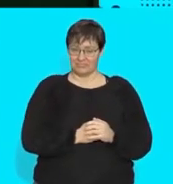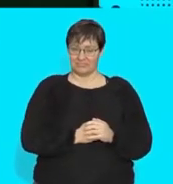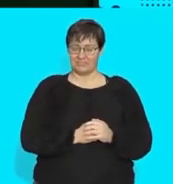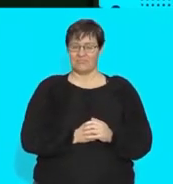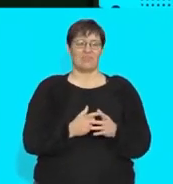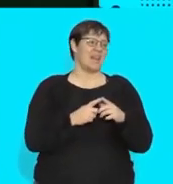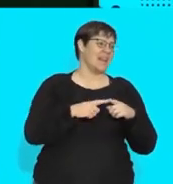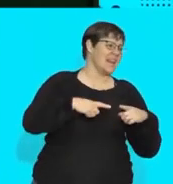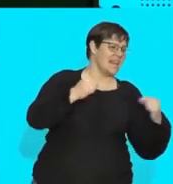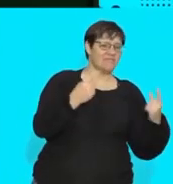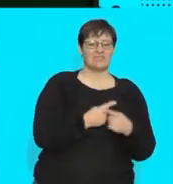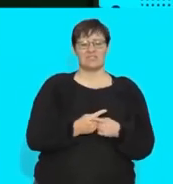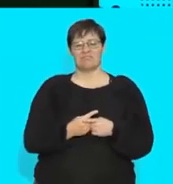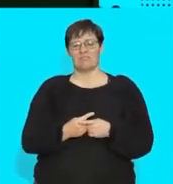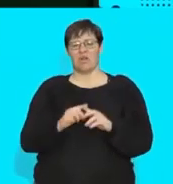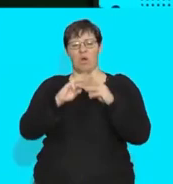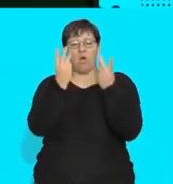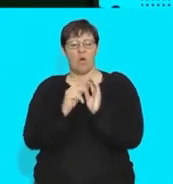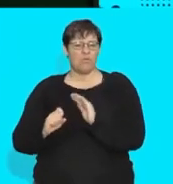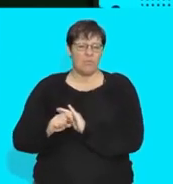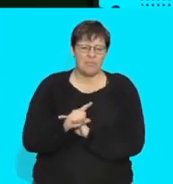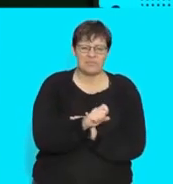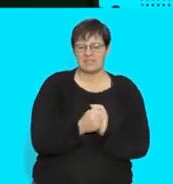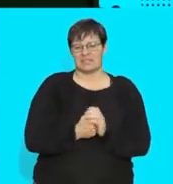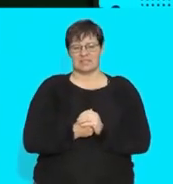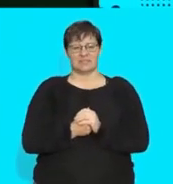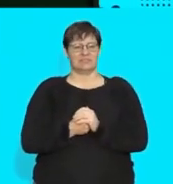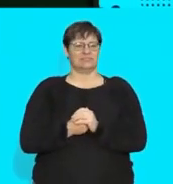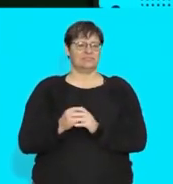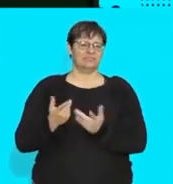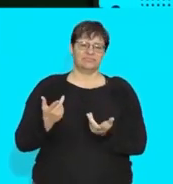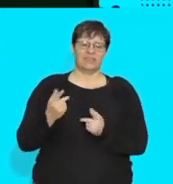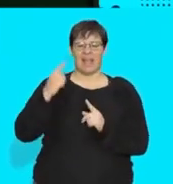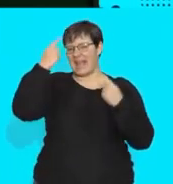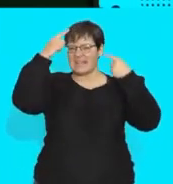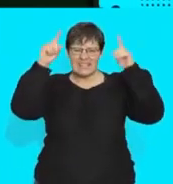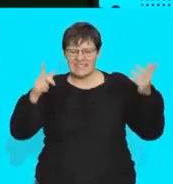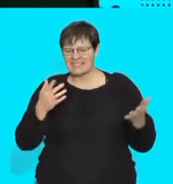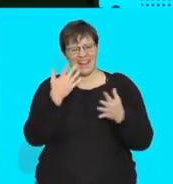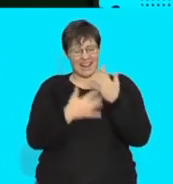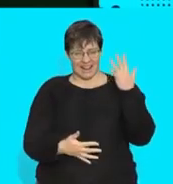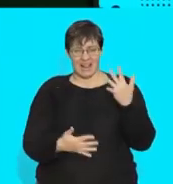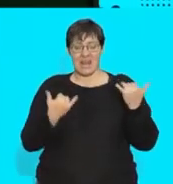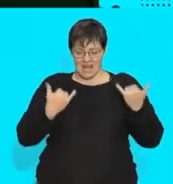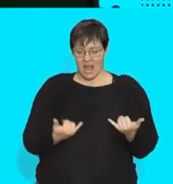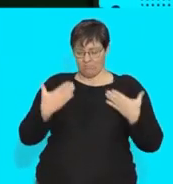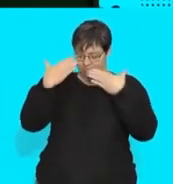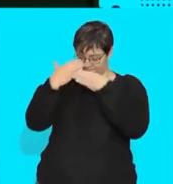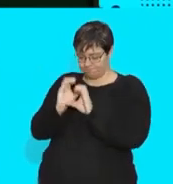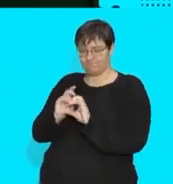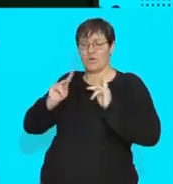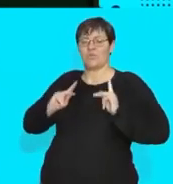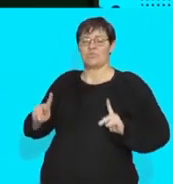how leaves and how earthworms and how, all right, and how insects, and now we're going to look at our